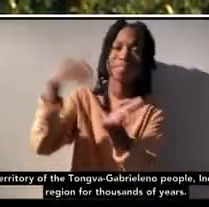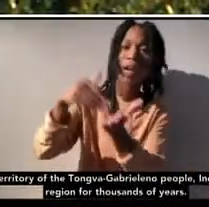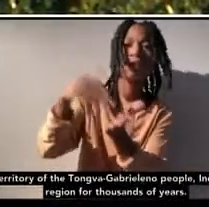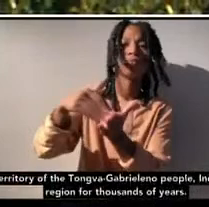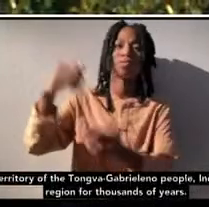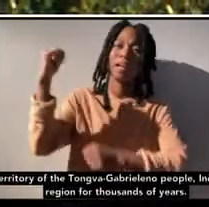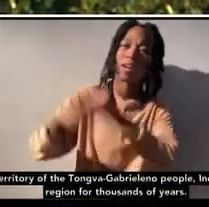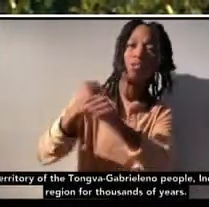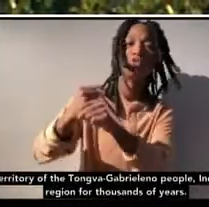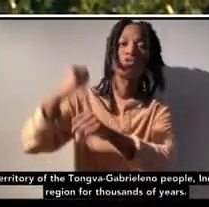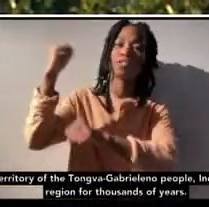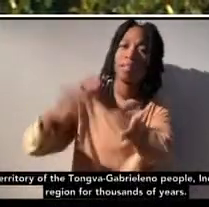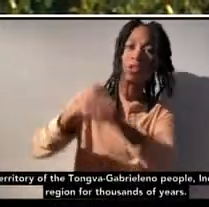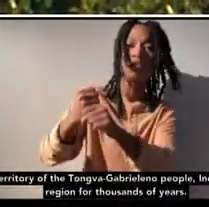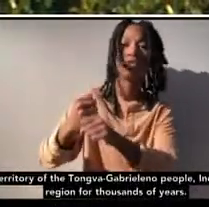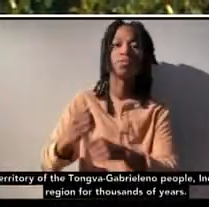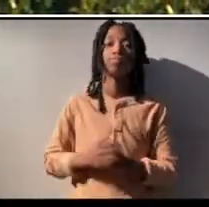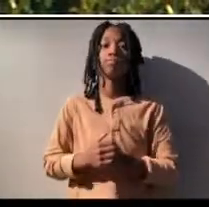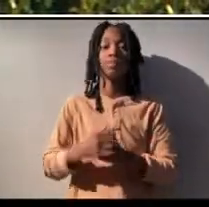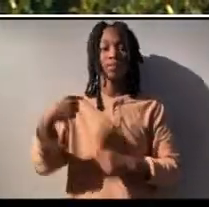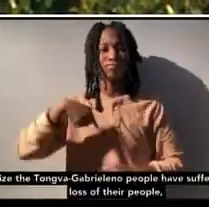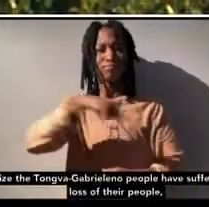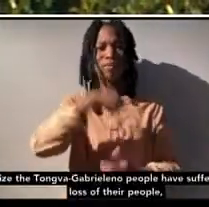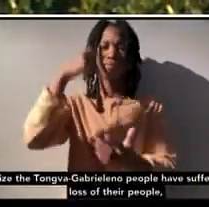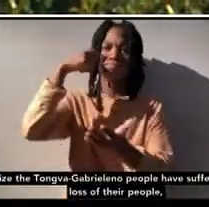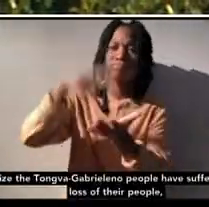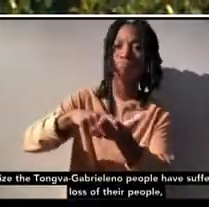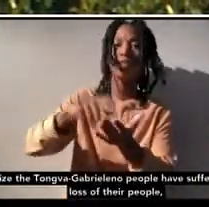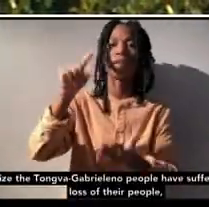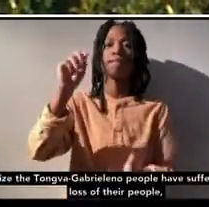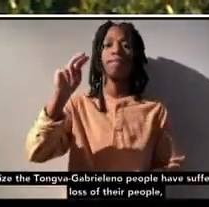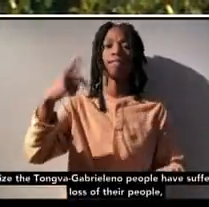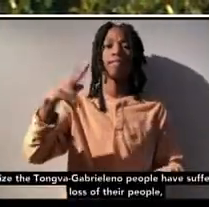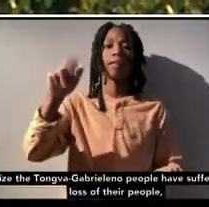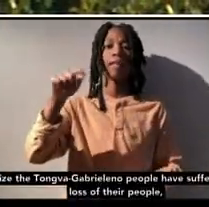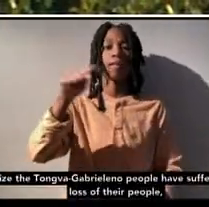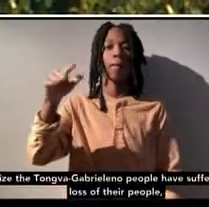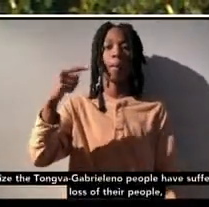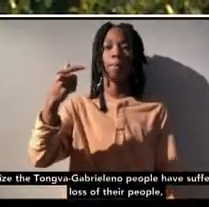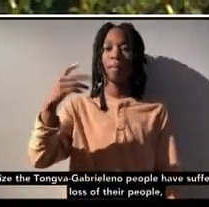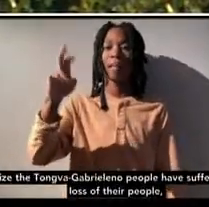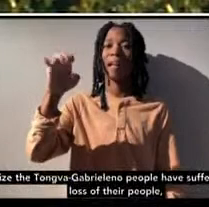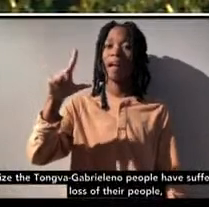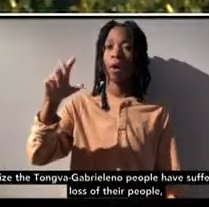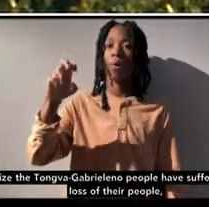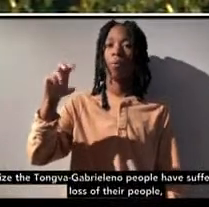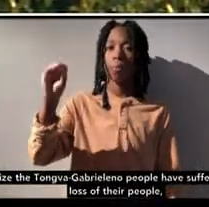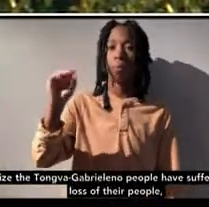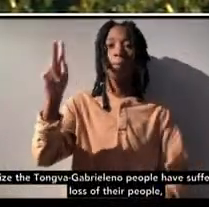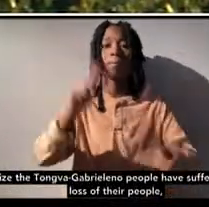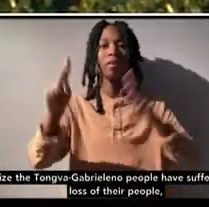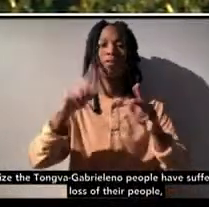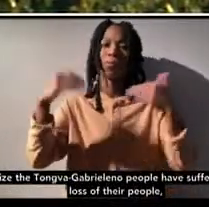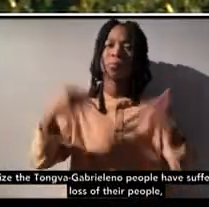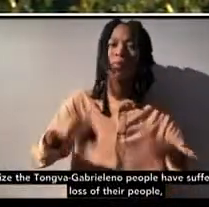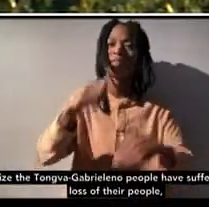guests who have joined us for this celebration. Would you please stand or wave as I call your name?